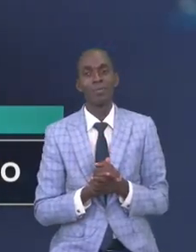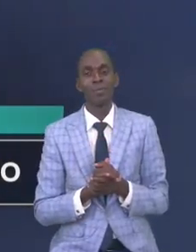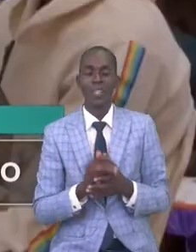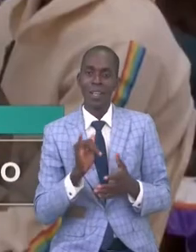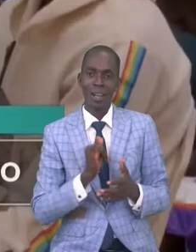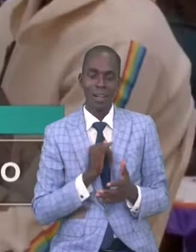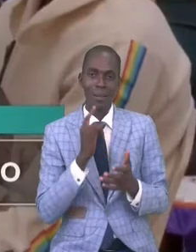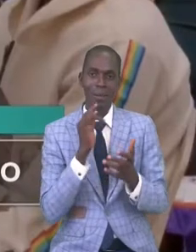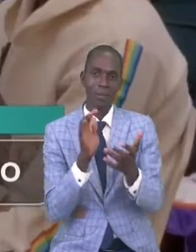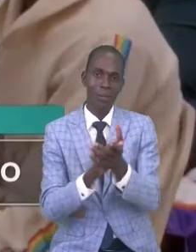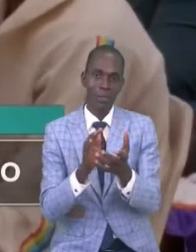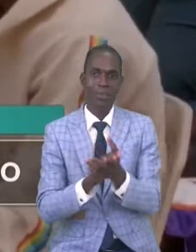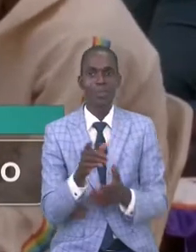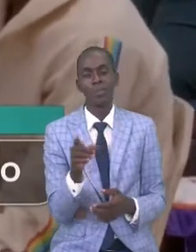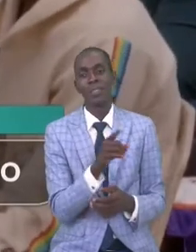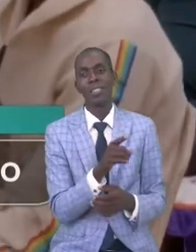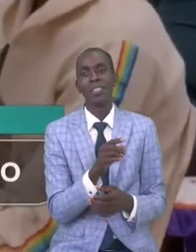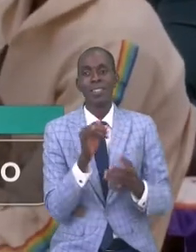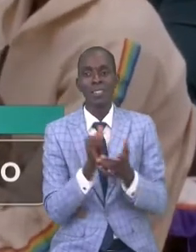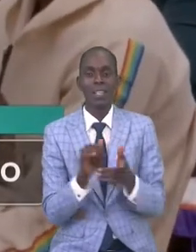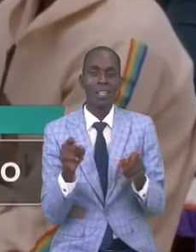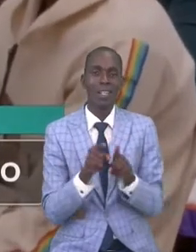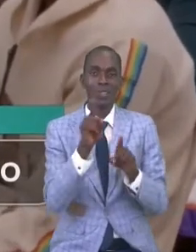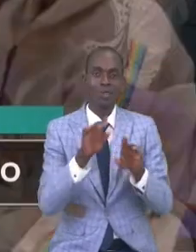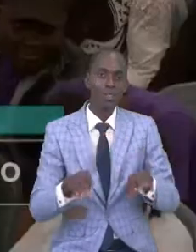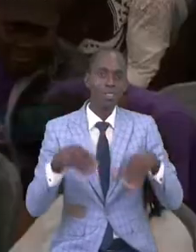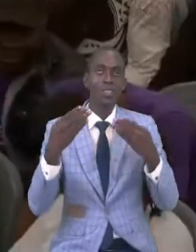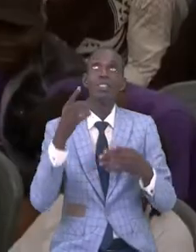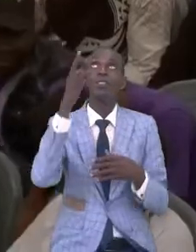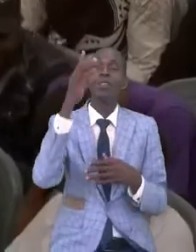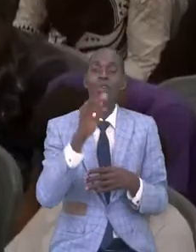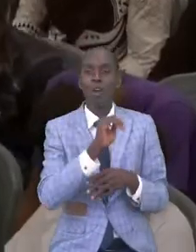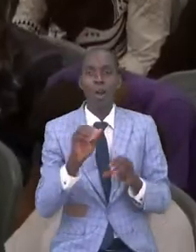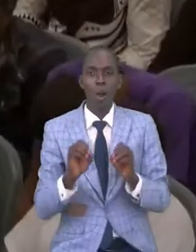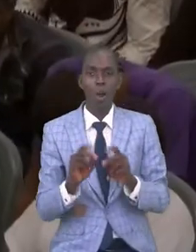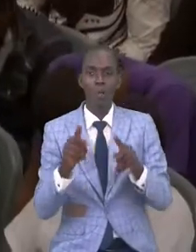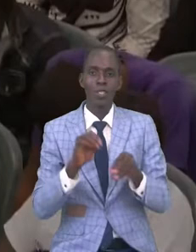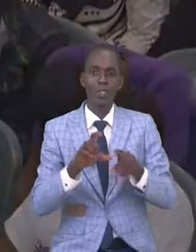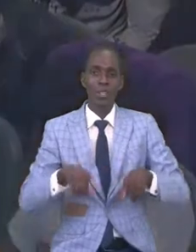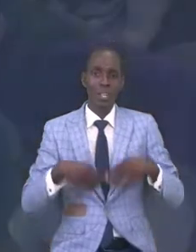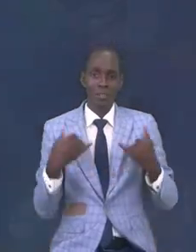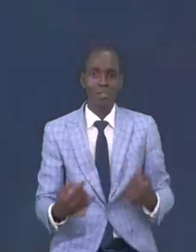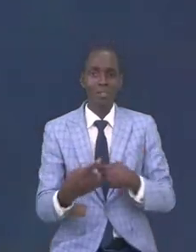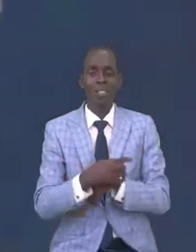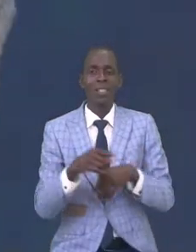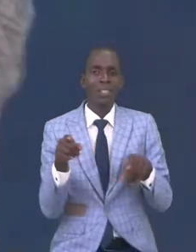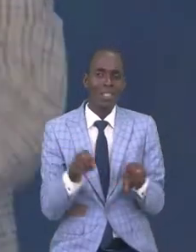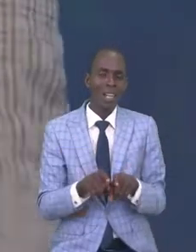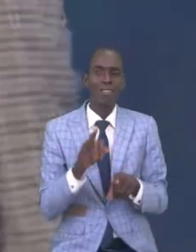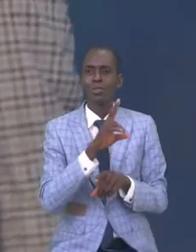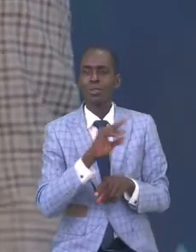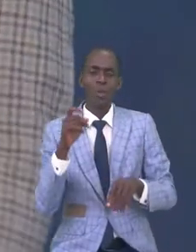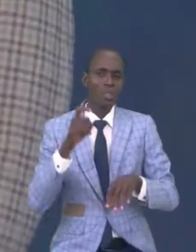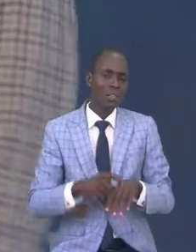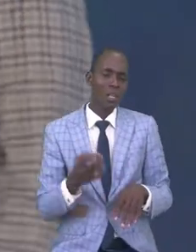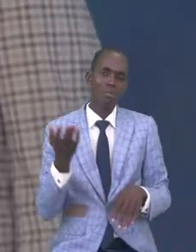you that as you give God a chance today in your life, like no time else in